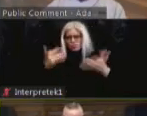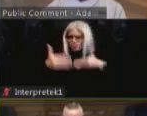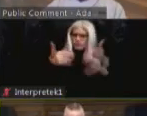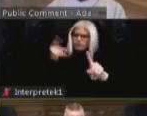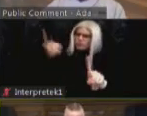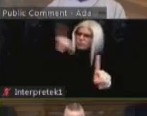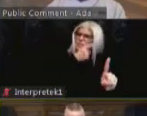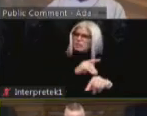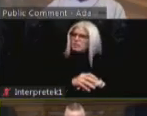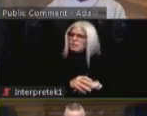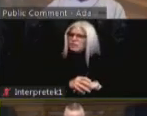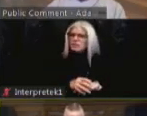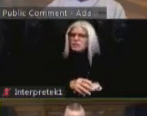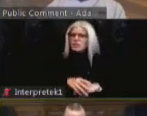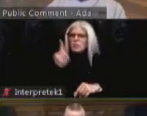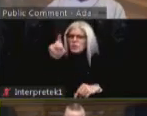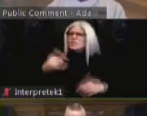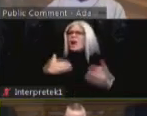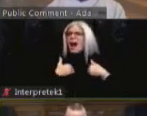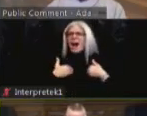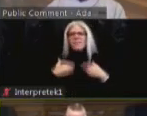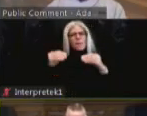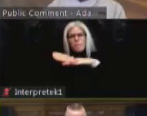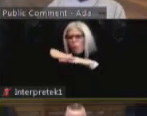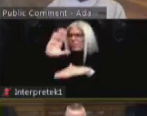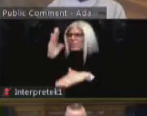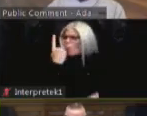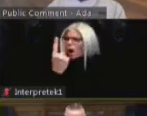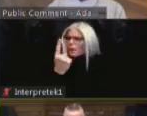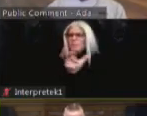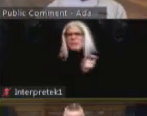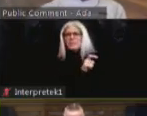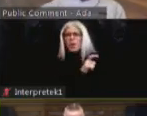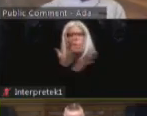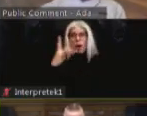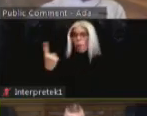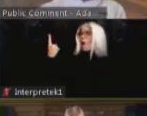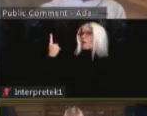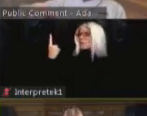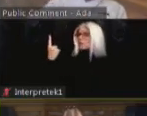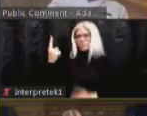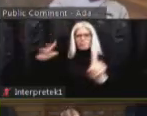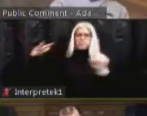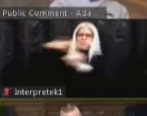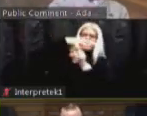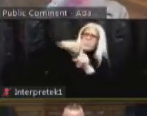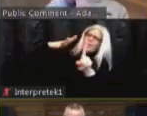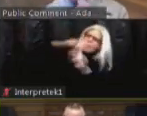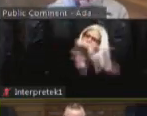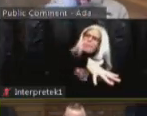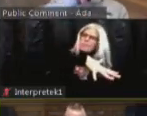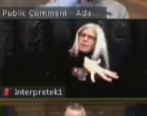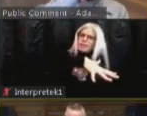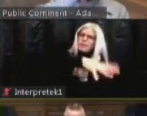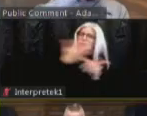one police officer, because one police officer can be overpowered. So there goes more money for